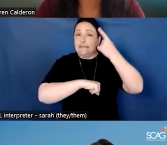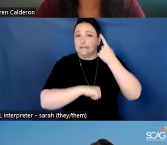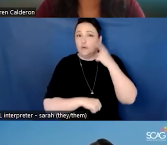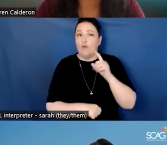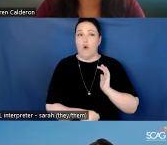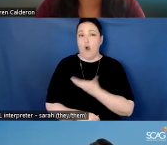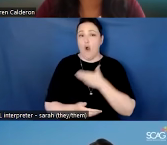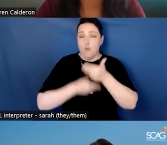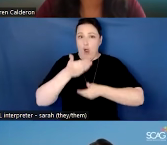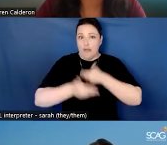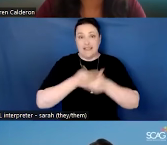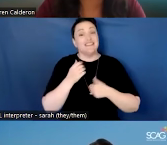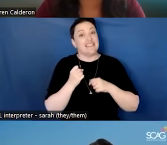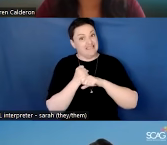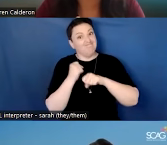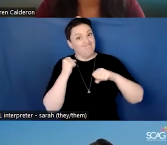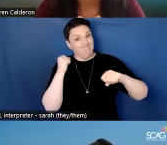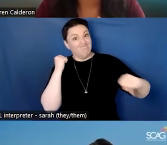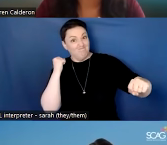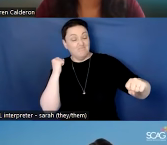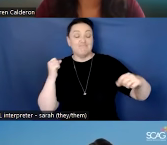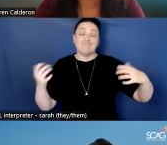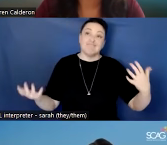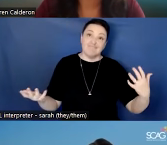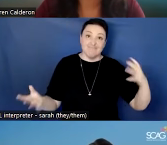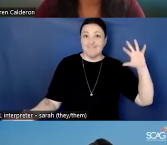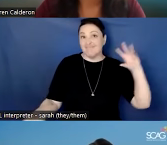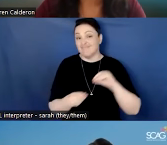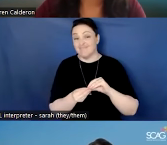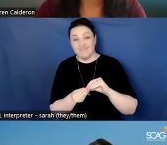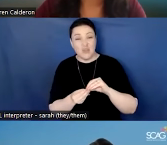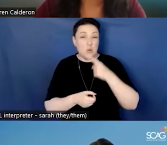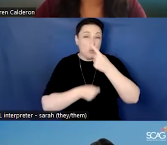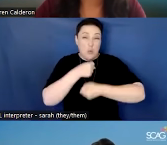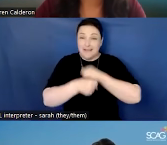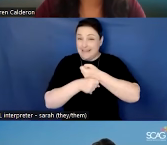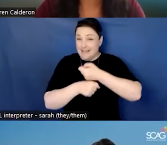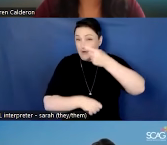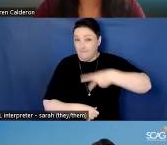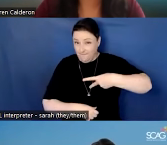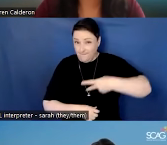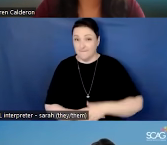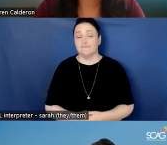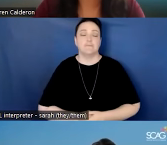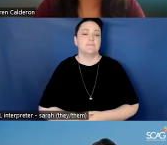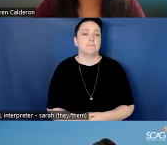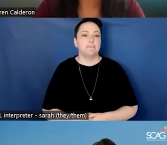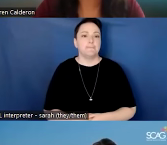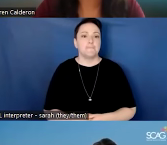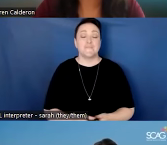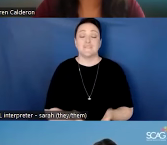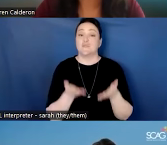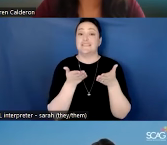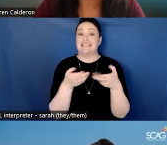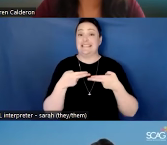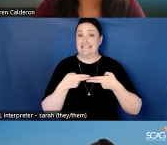very long process. It typically takes around 1.5 years. The key takeaway from this slide